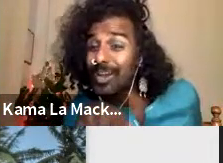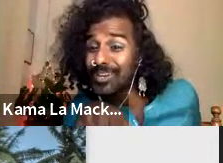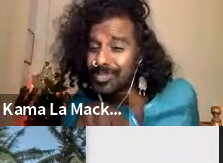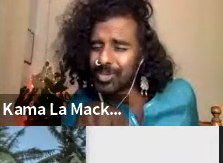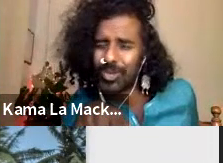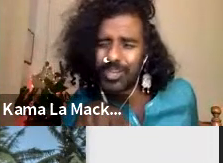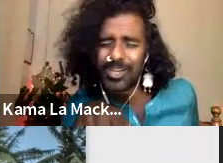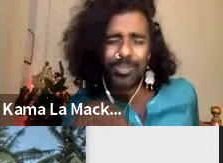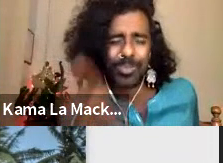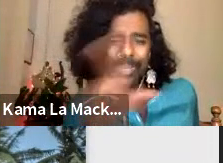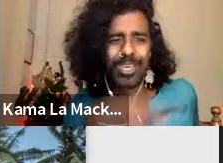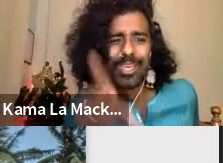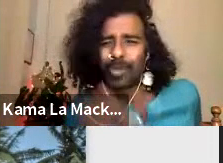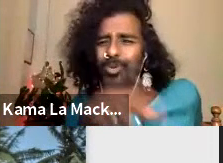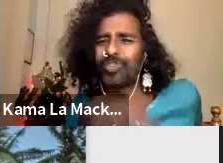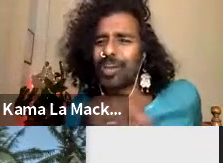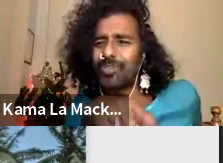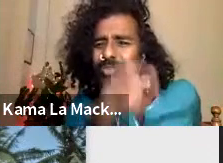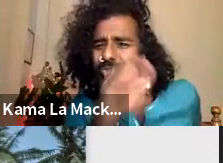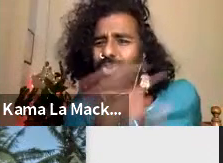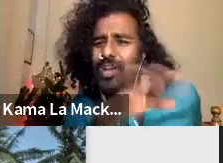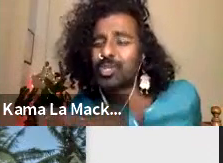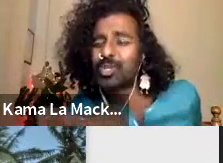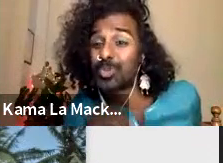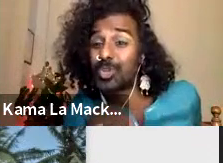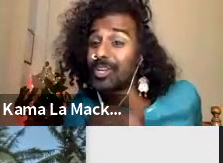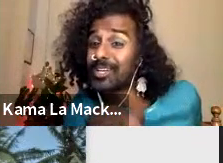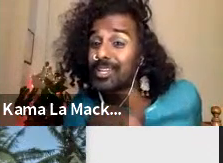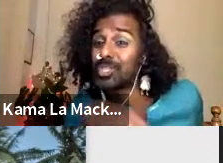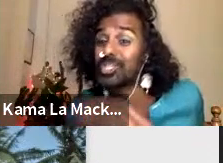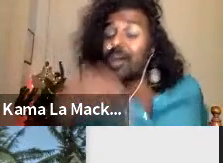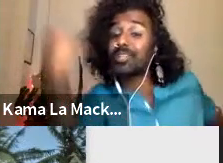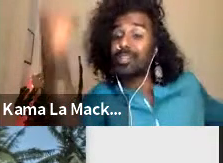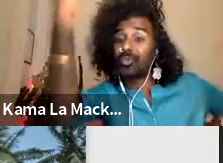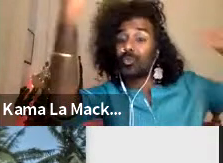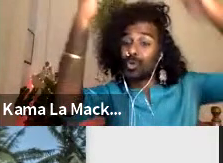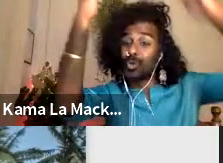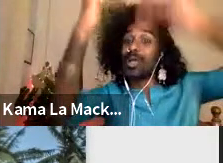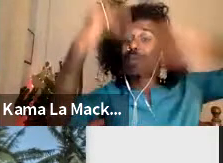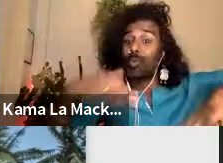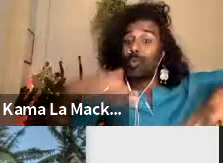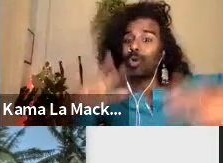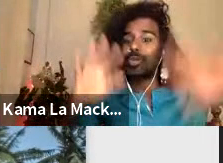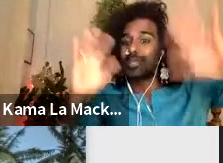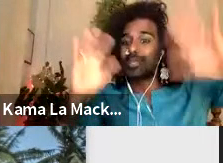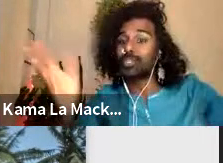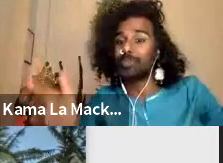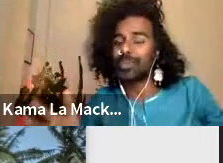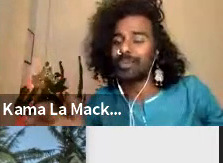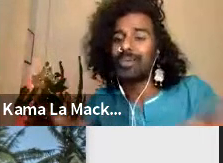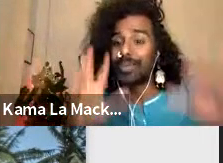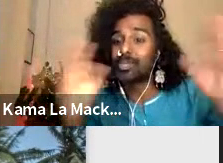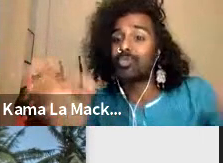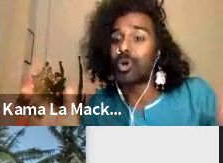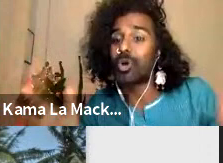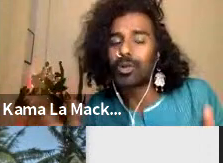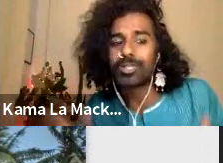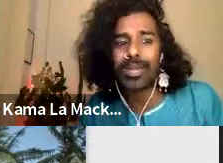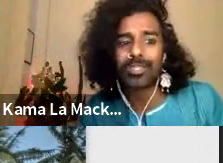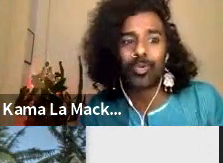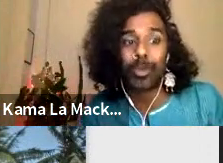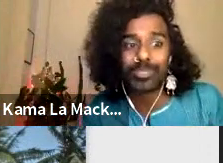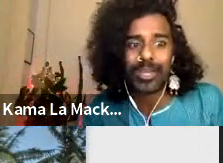an online exhibit right now. Maybe at a point of time after the talk, I'll just put the link in the chat. If you want to look at the work, it's on